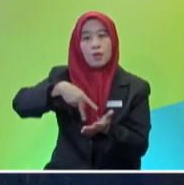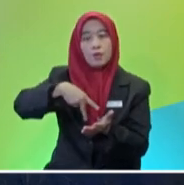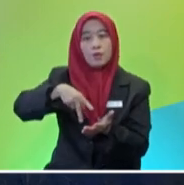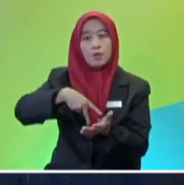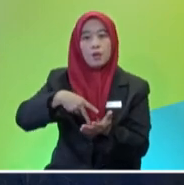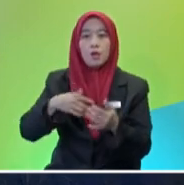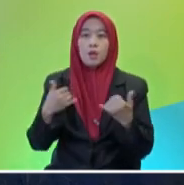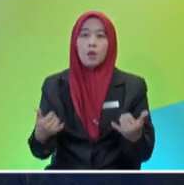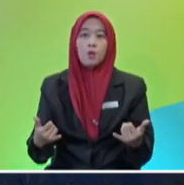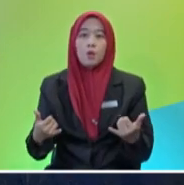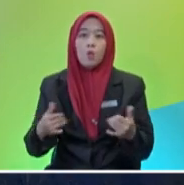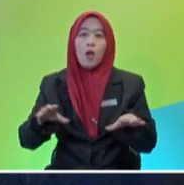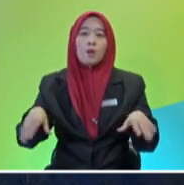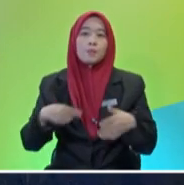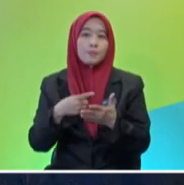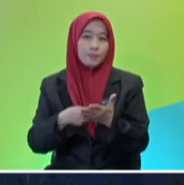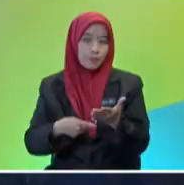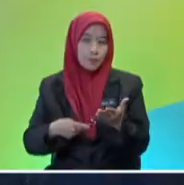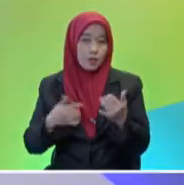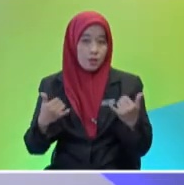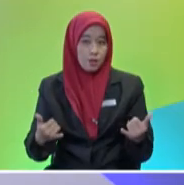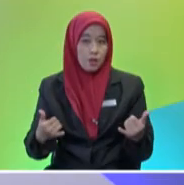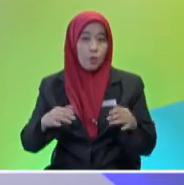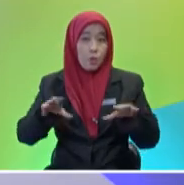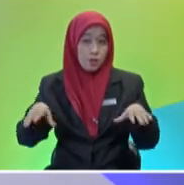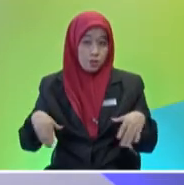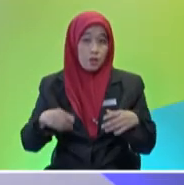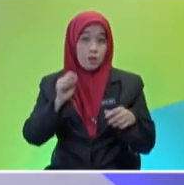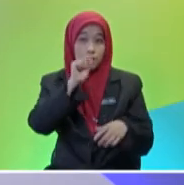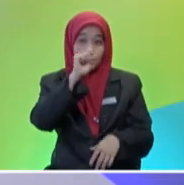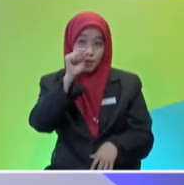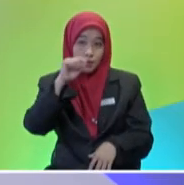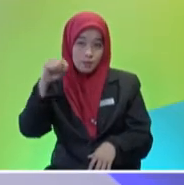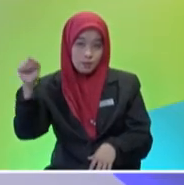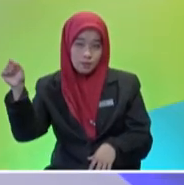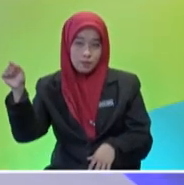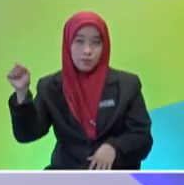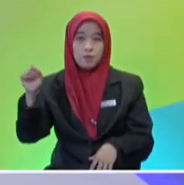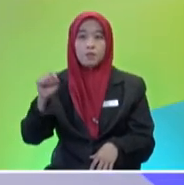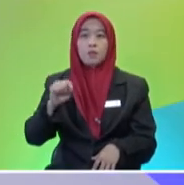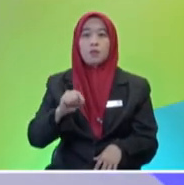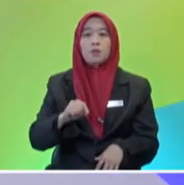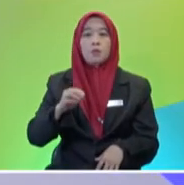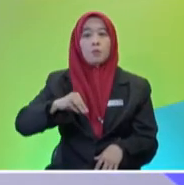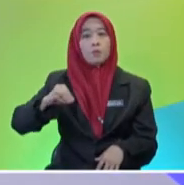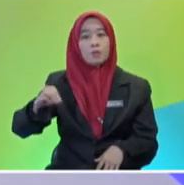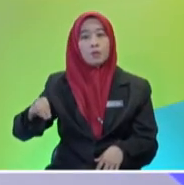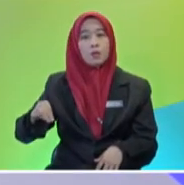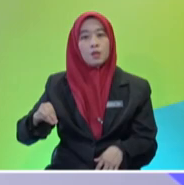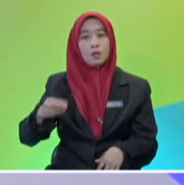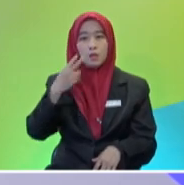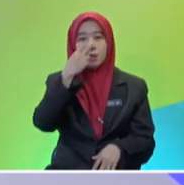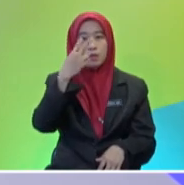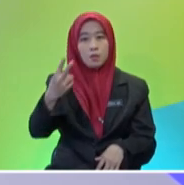are we doing right now? Okay, now we are going to do some writing, Shafika. Okay, children, as you can see